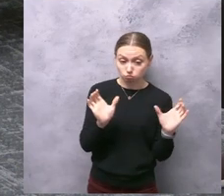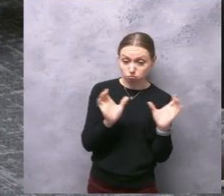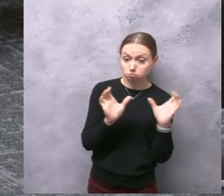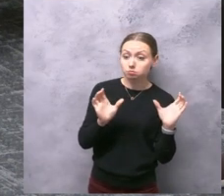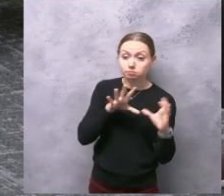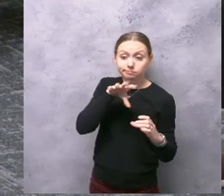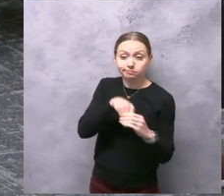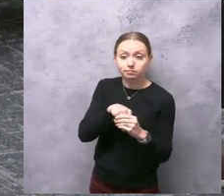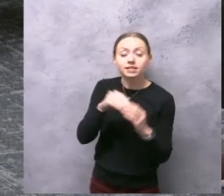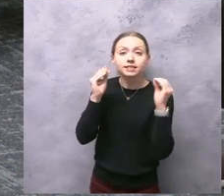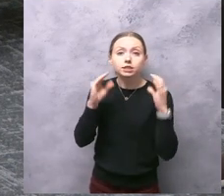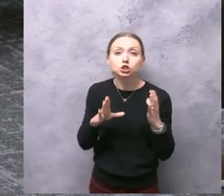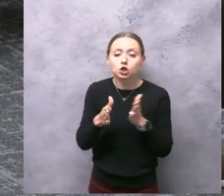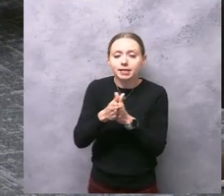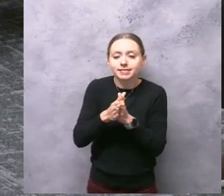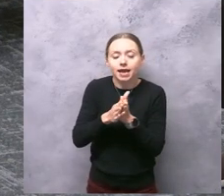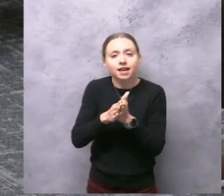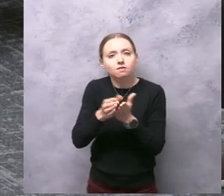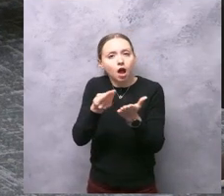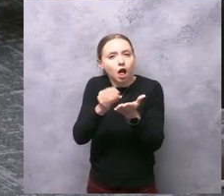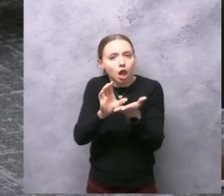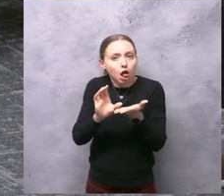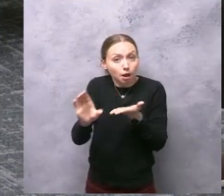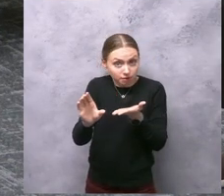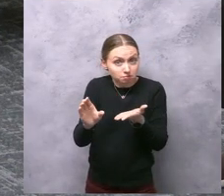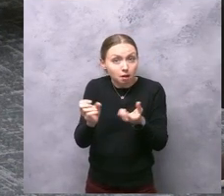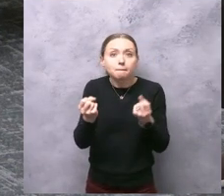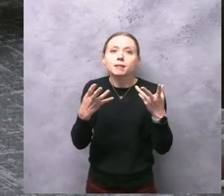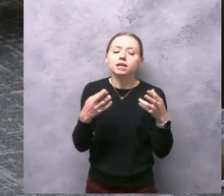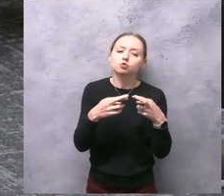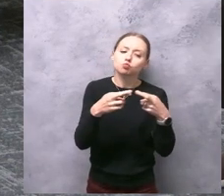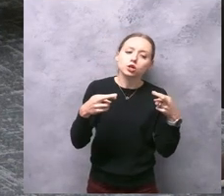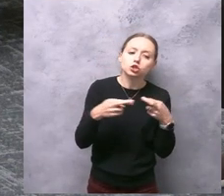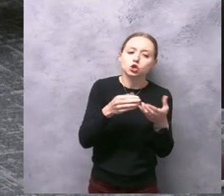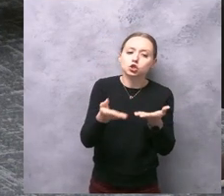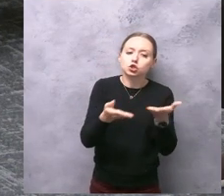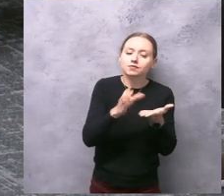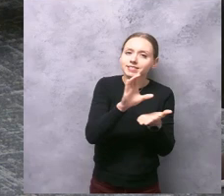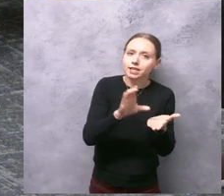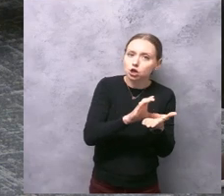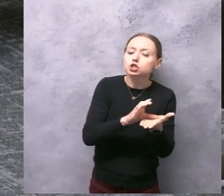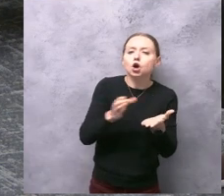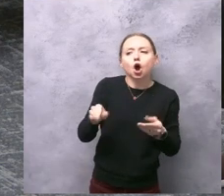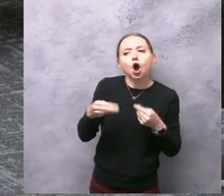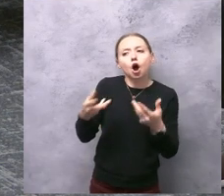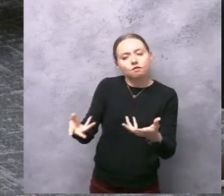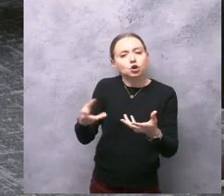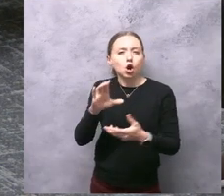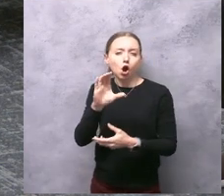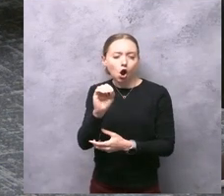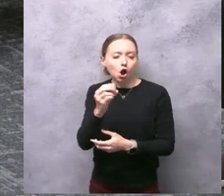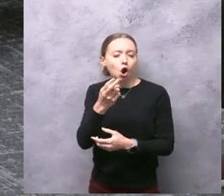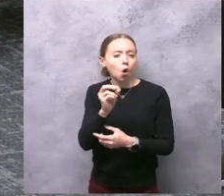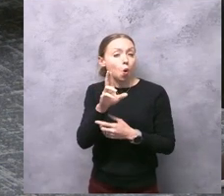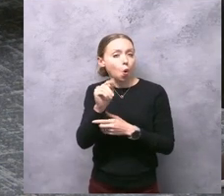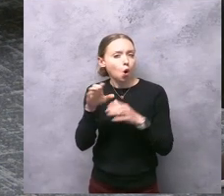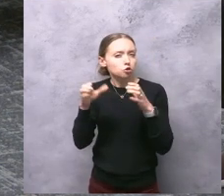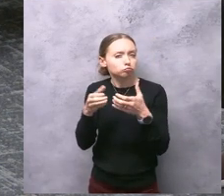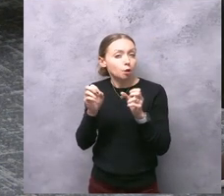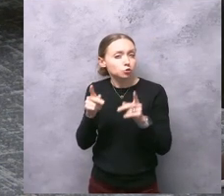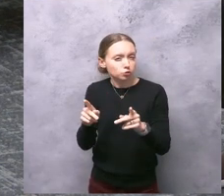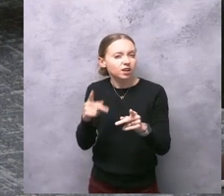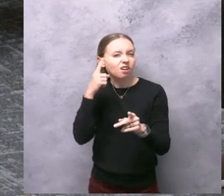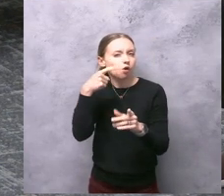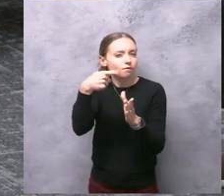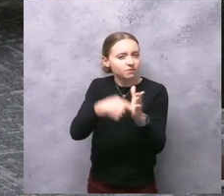Incentive Allotment, many regional service centers offer a fee-based cohort opportunity. In 2021,